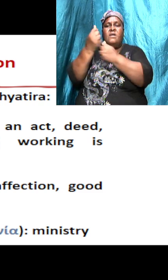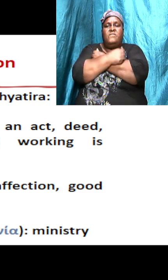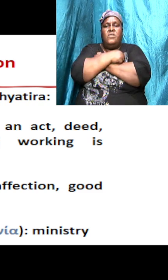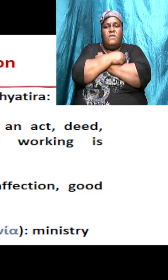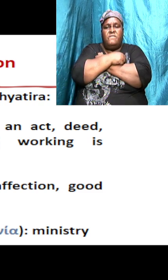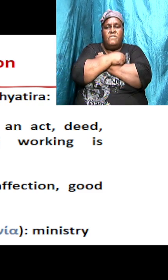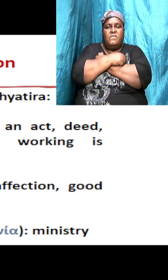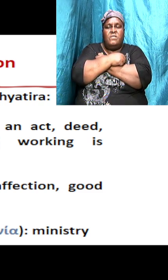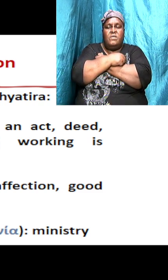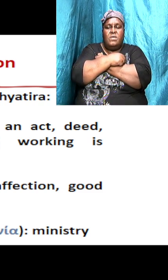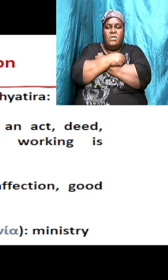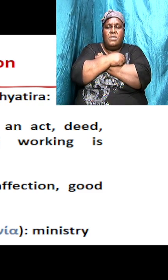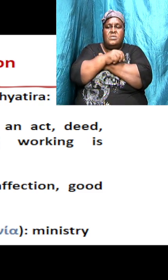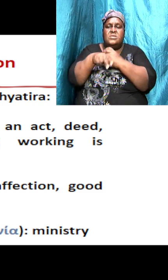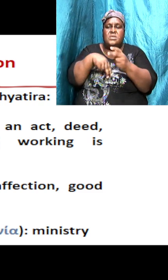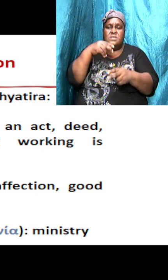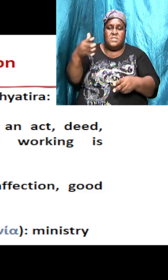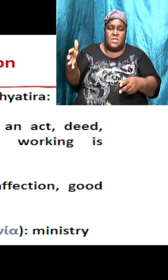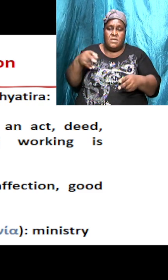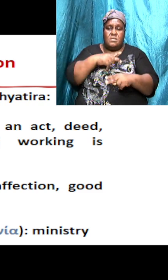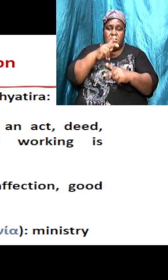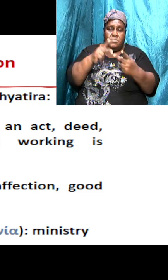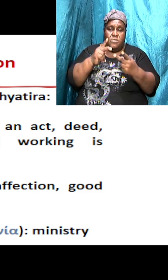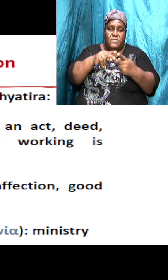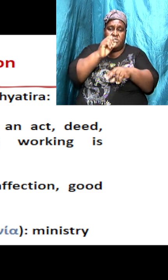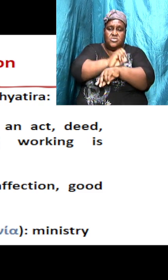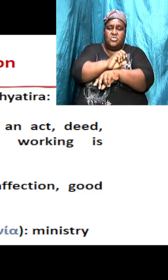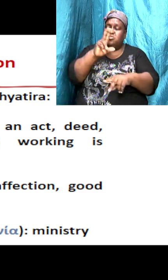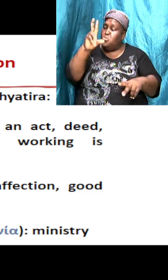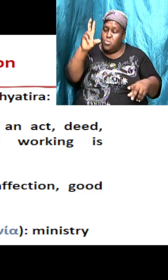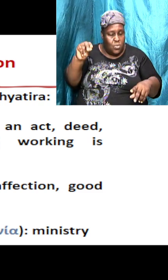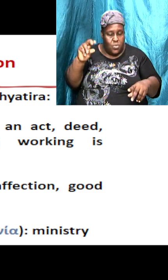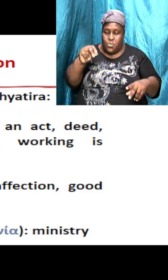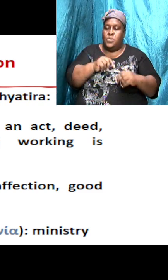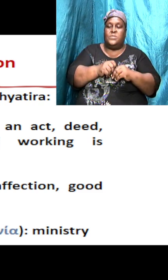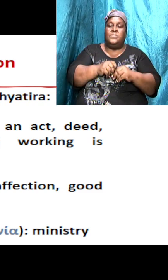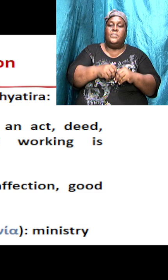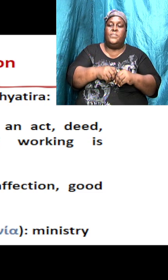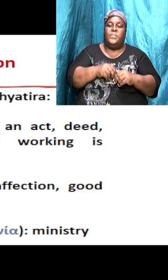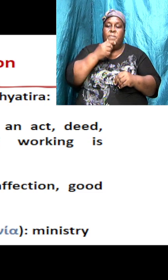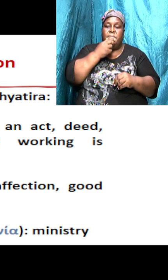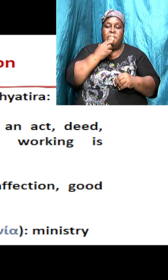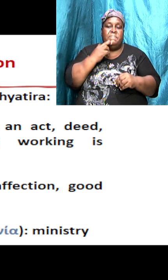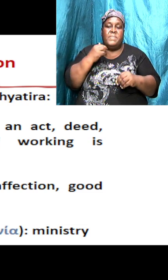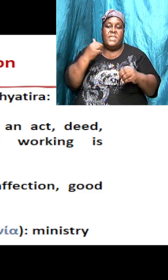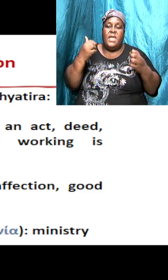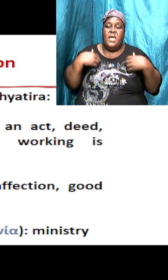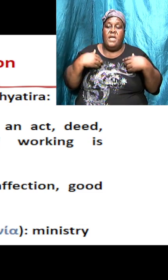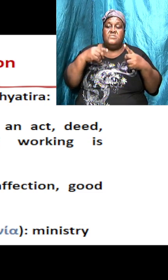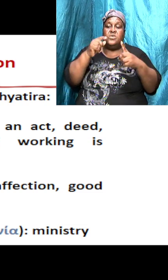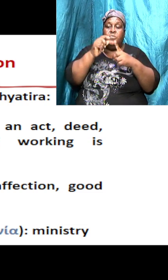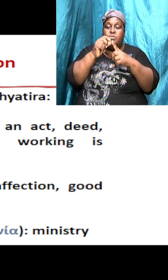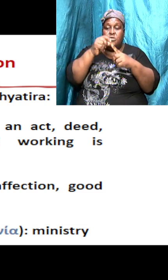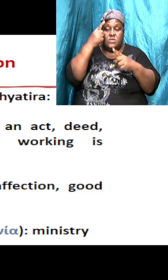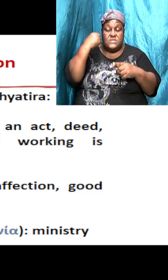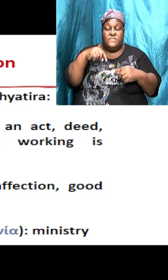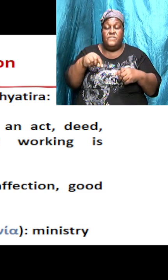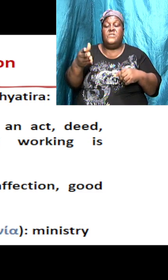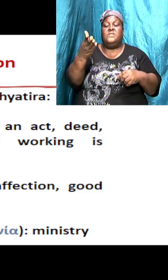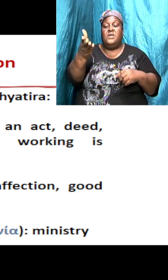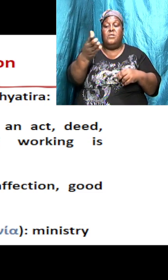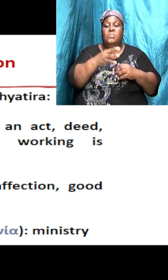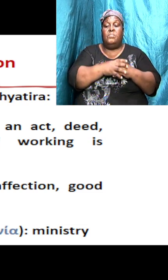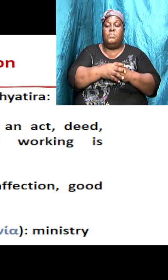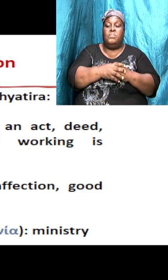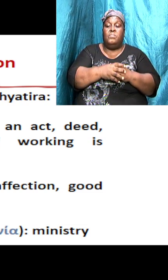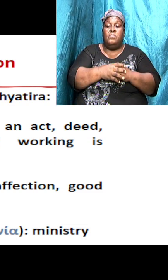that this would have been the perfect church, but no. He has some words for them in terms